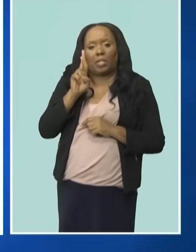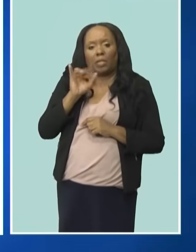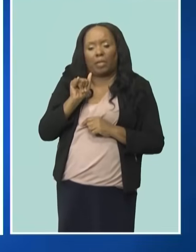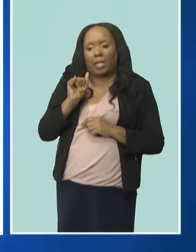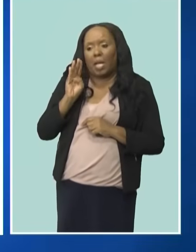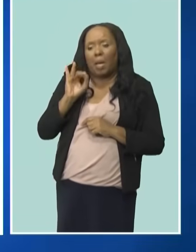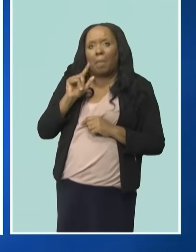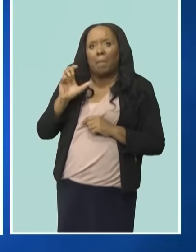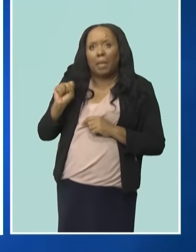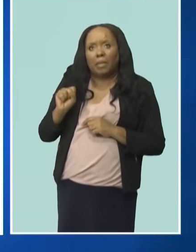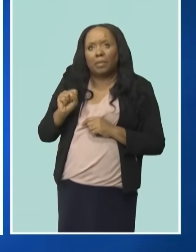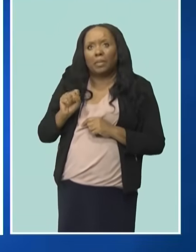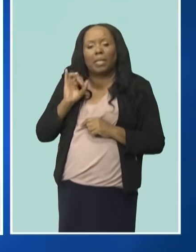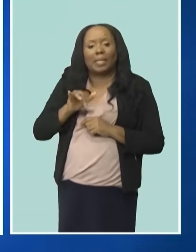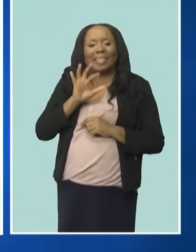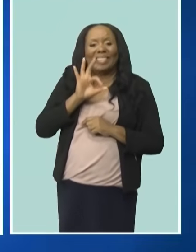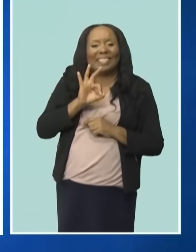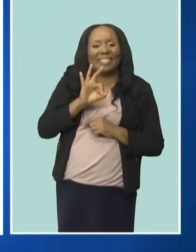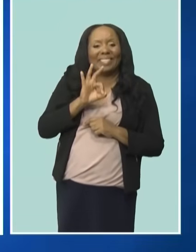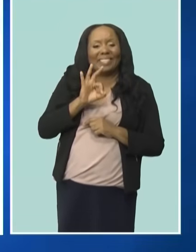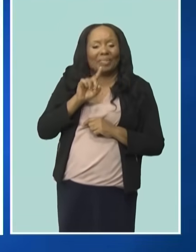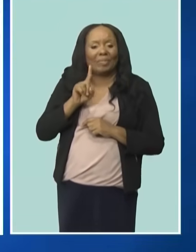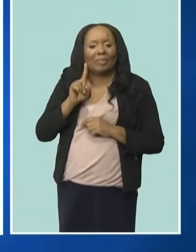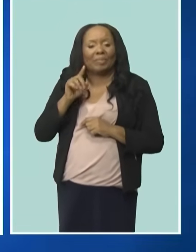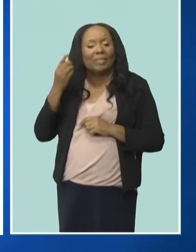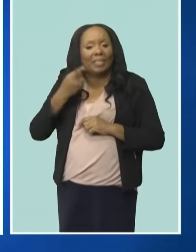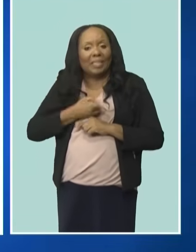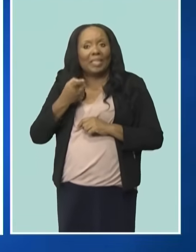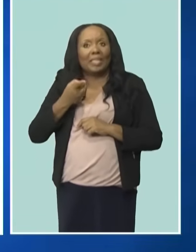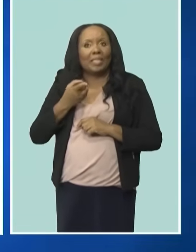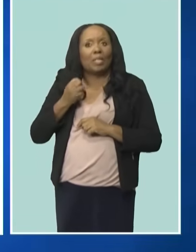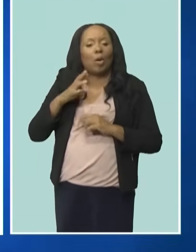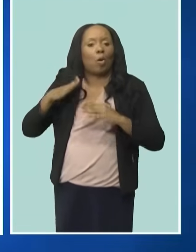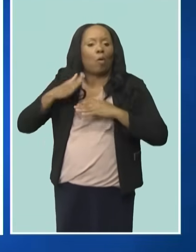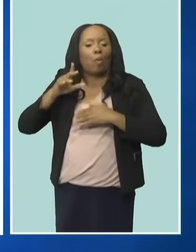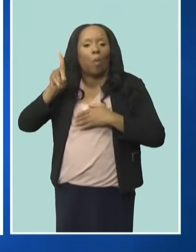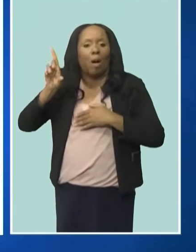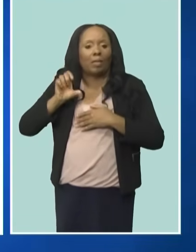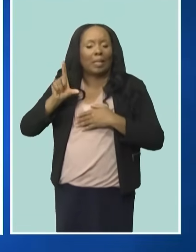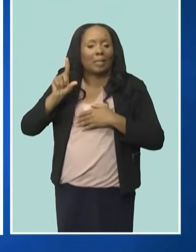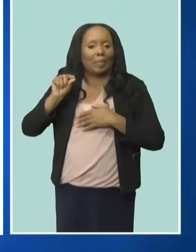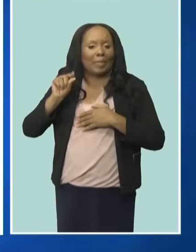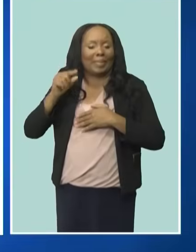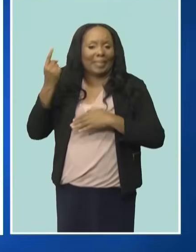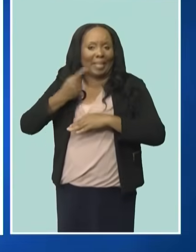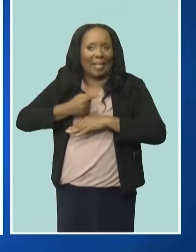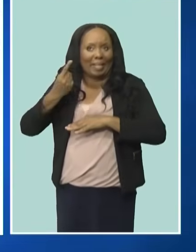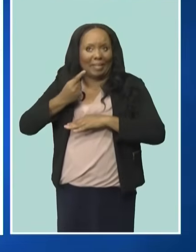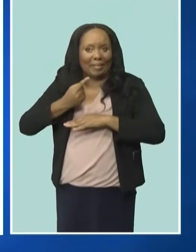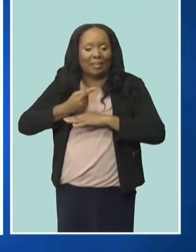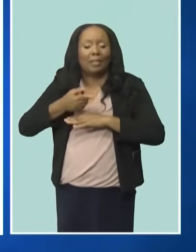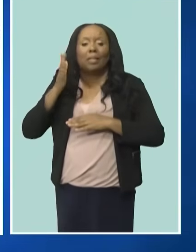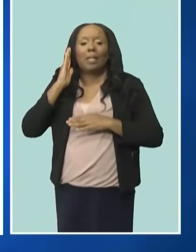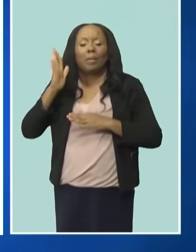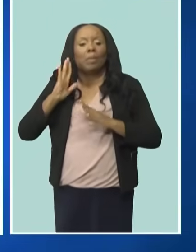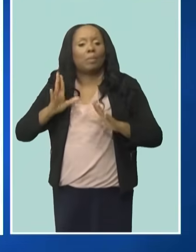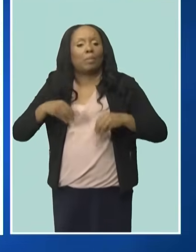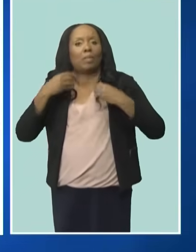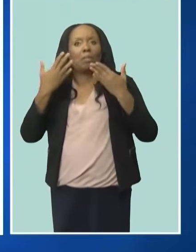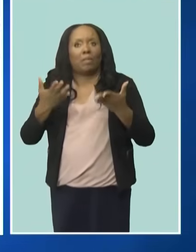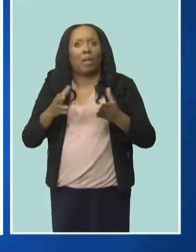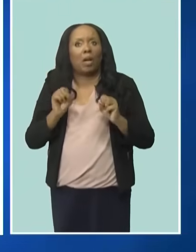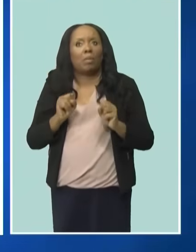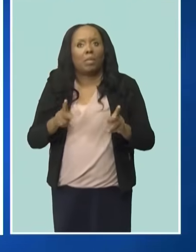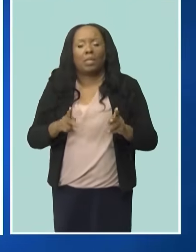or 182 days. And so what we want to do with the digital platform that's coming next year is to provide an opportunity for the average citizen,